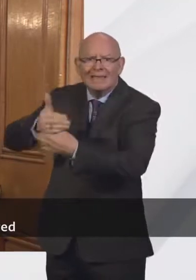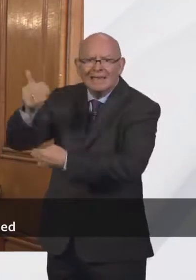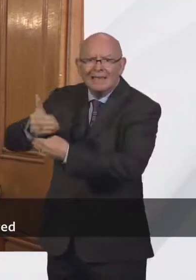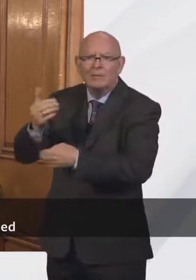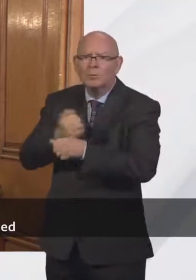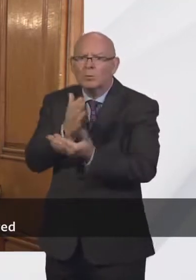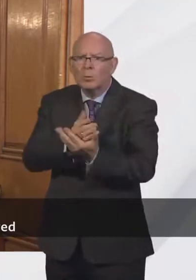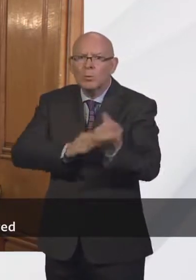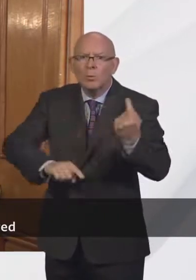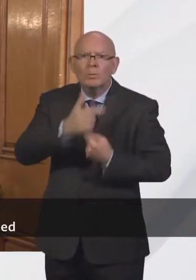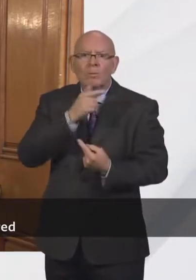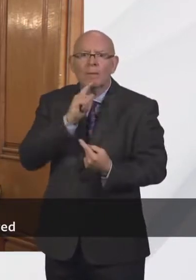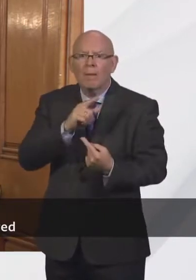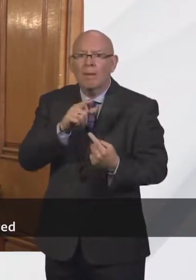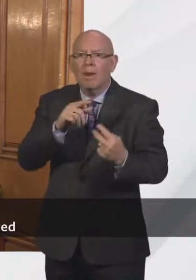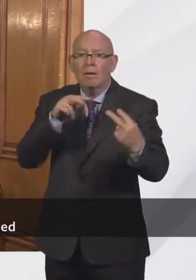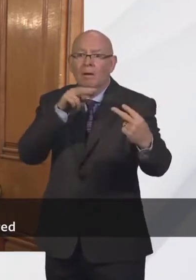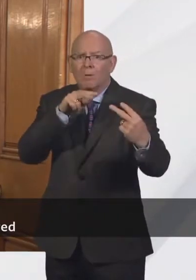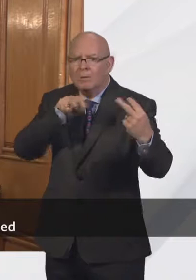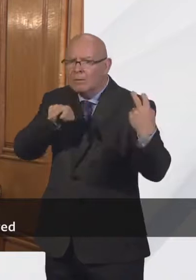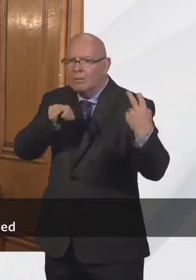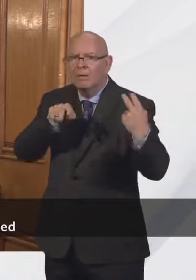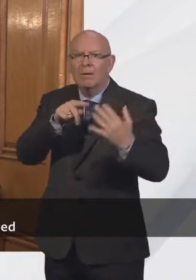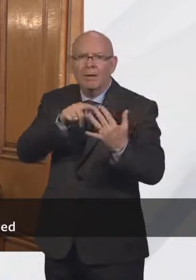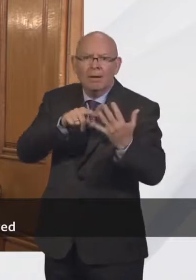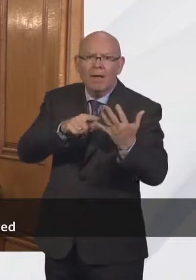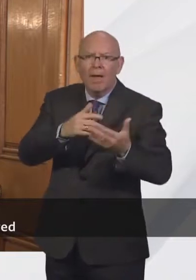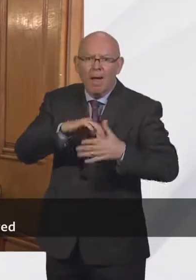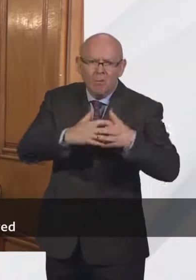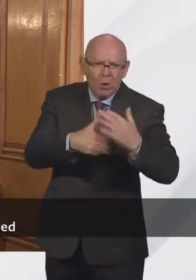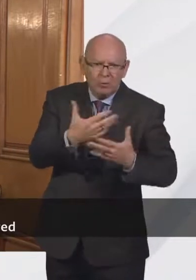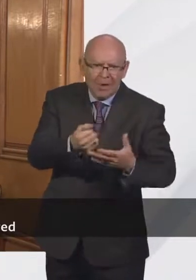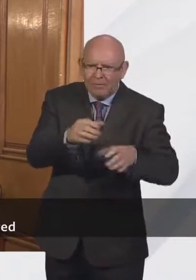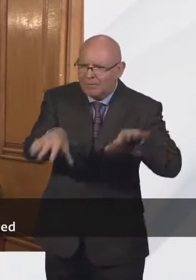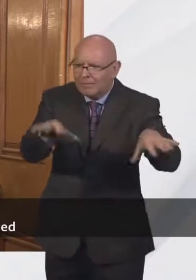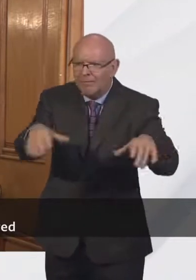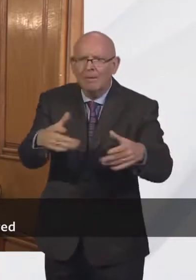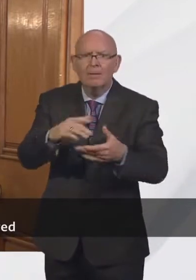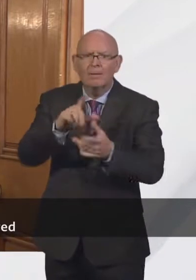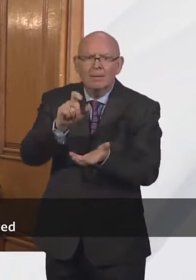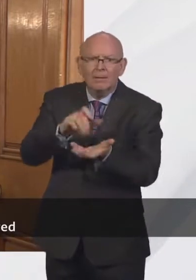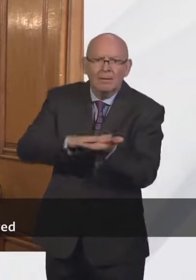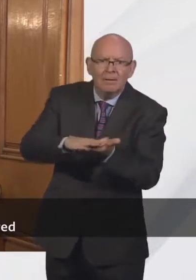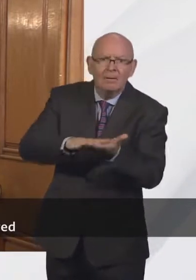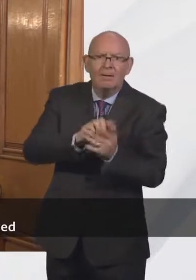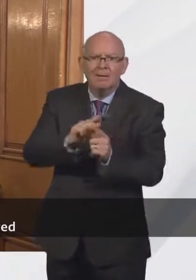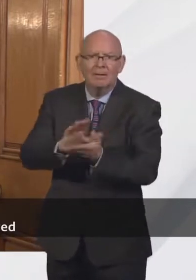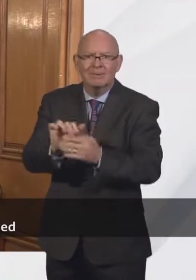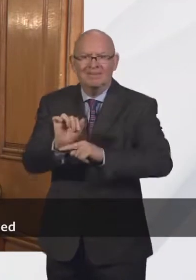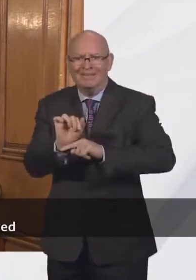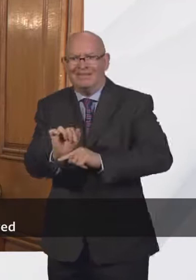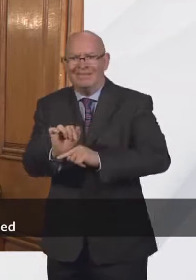means 1 metre plus means wearing a face covering for mitigation, as everybody, I think, now